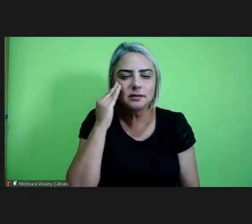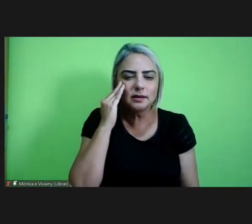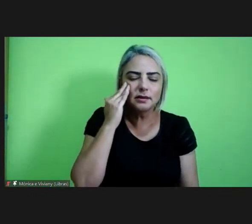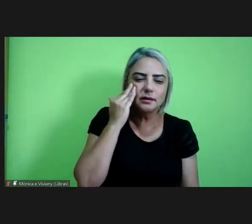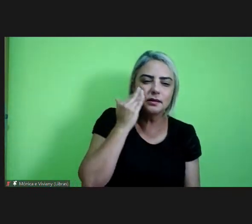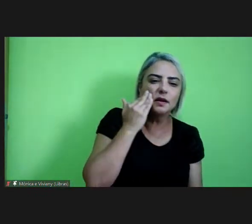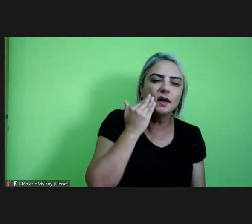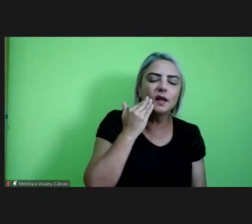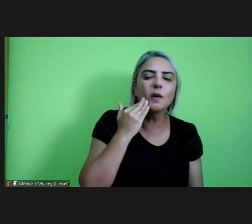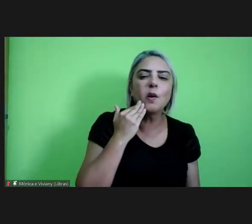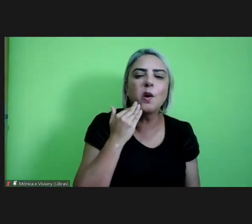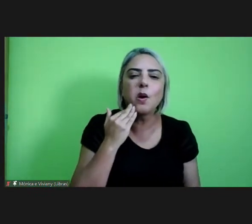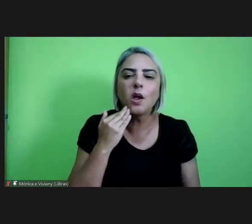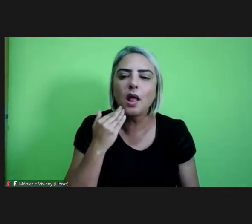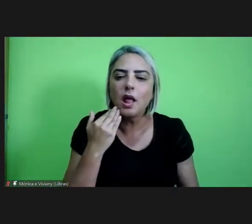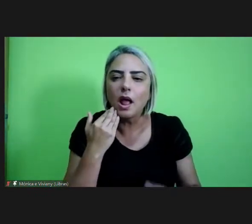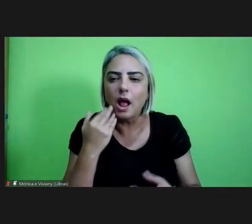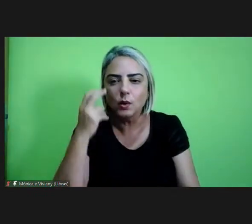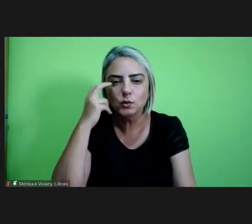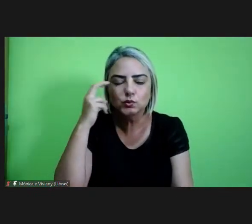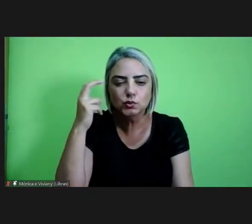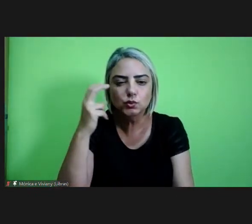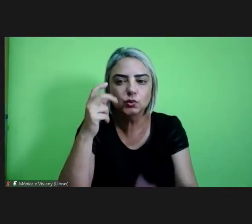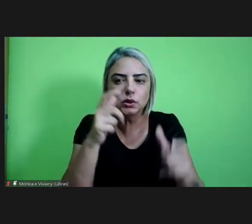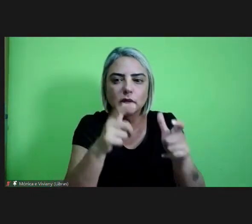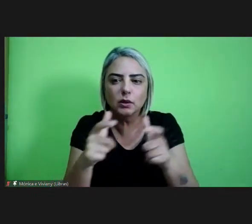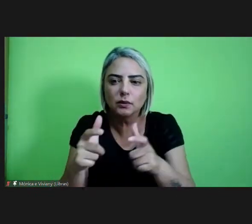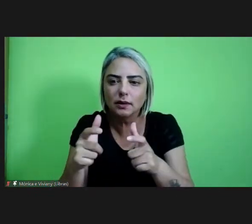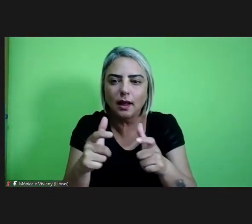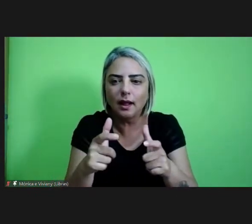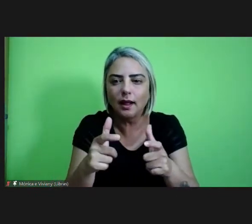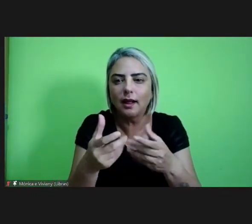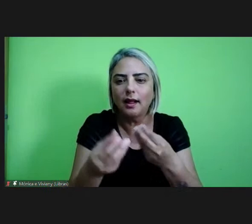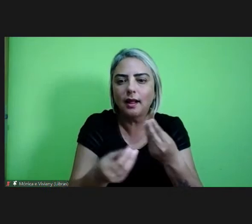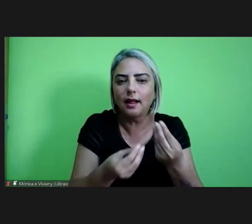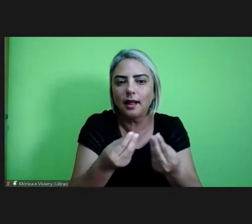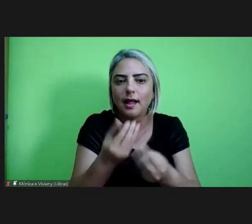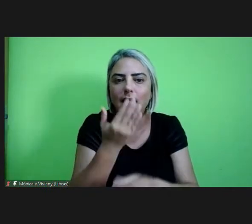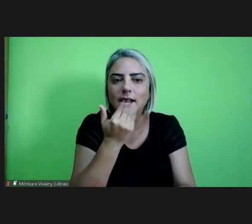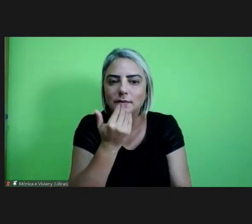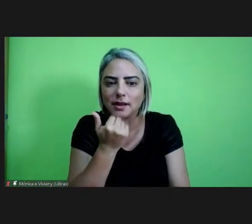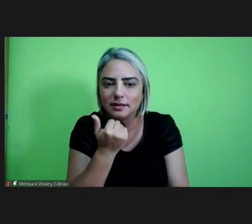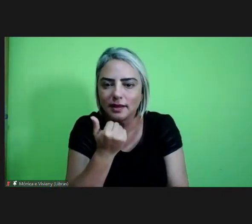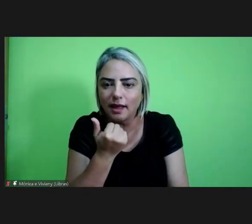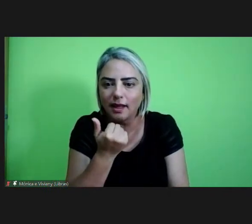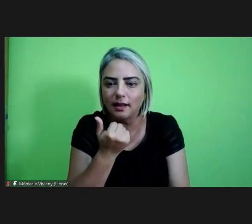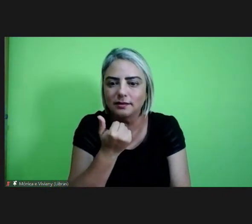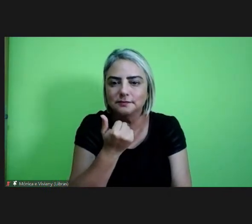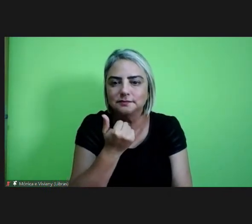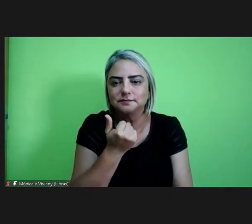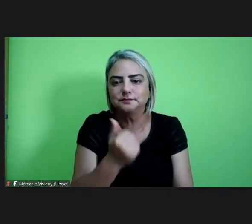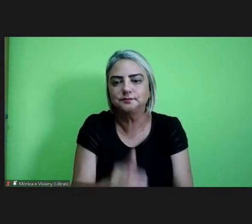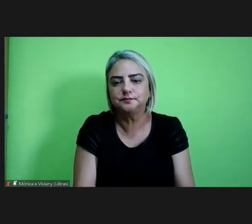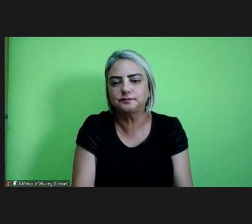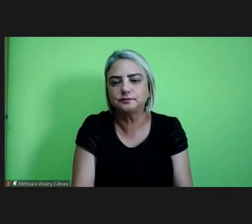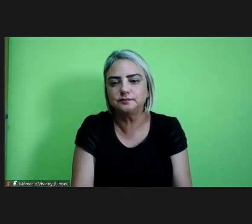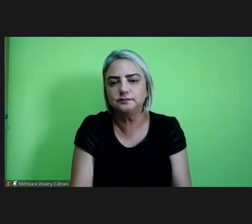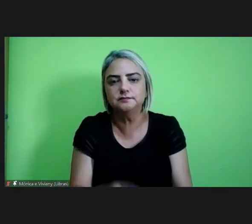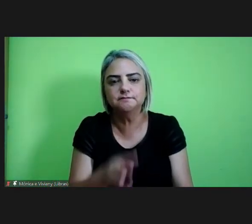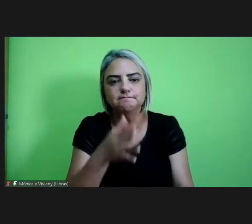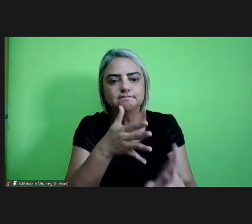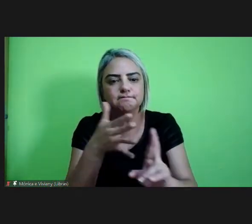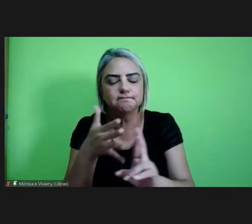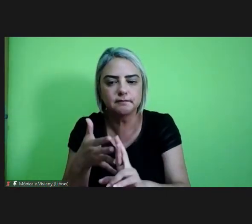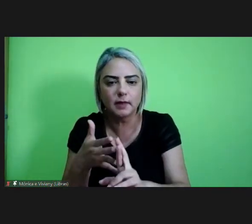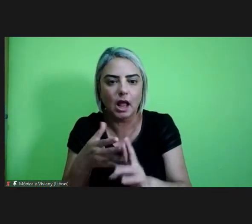So trying to understand the culture, the environment, the food environment,